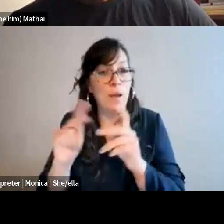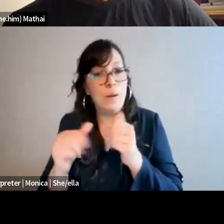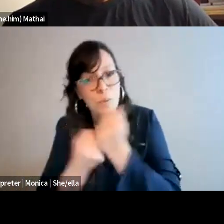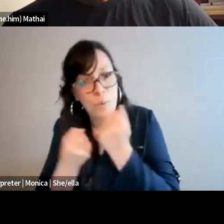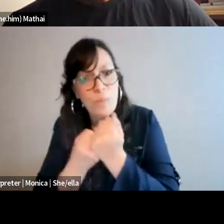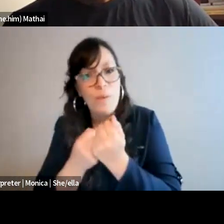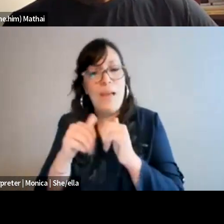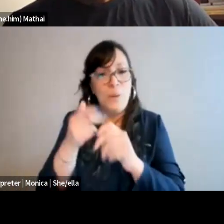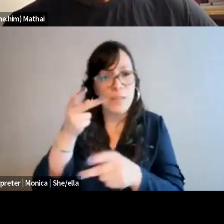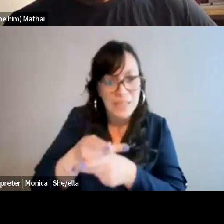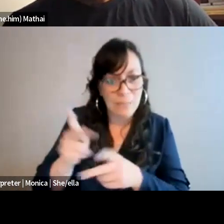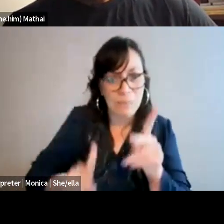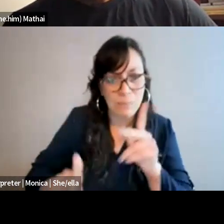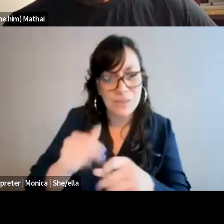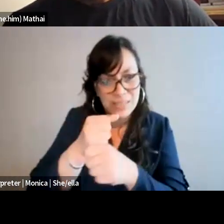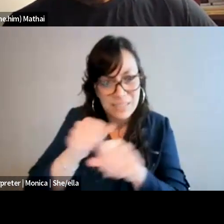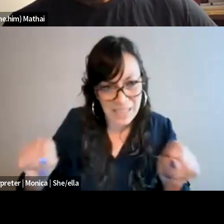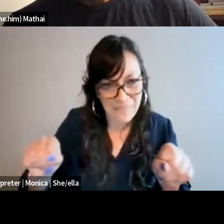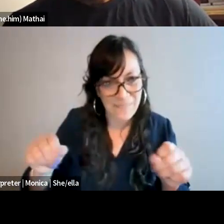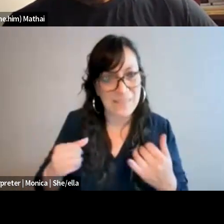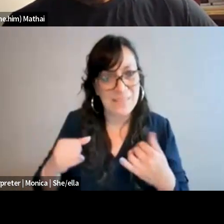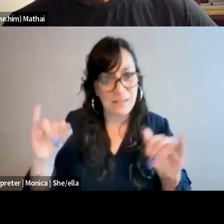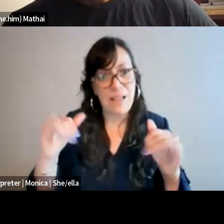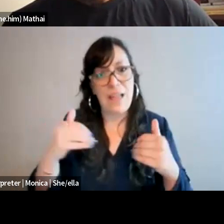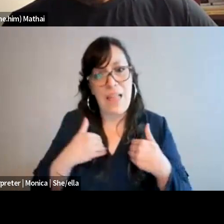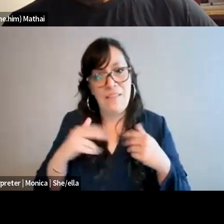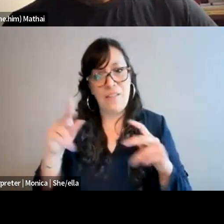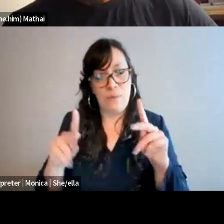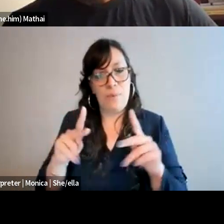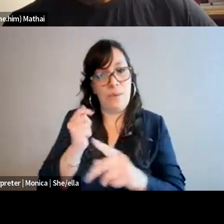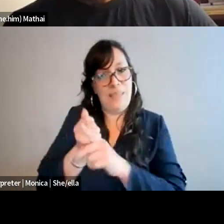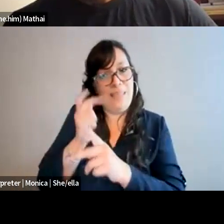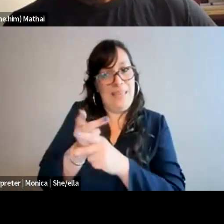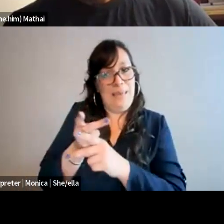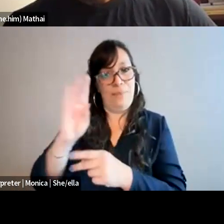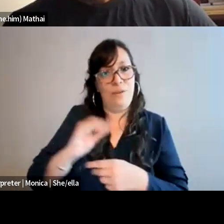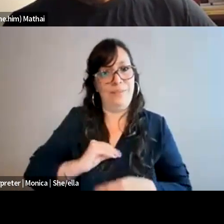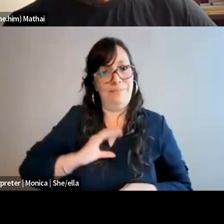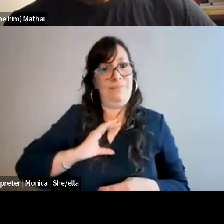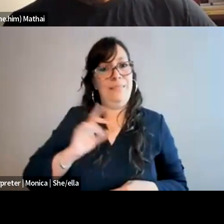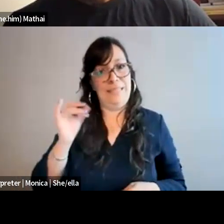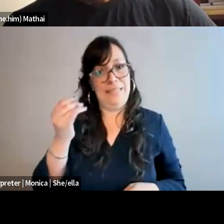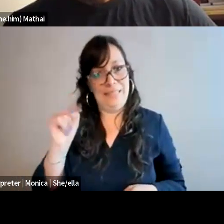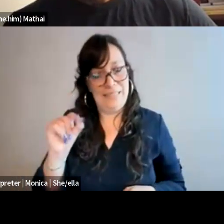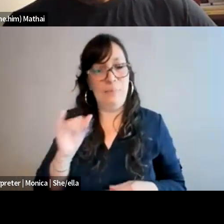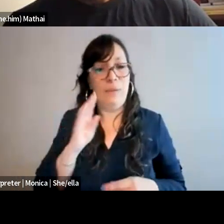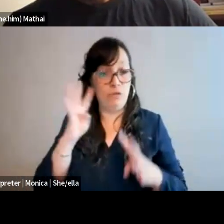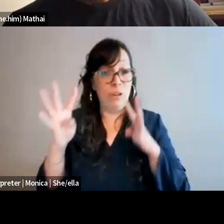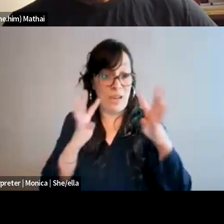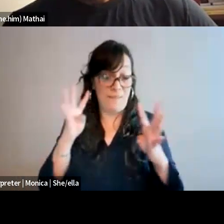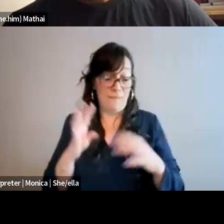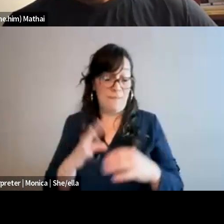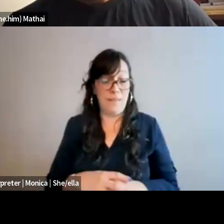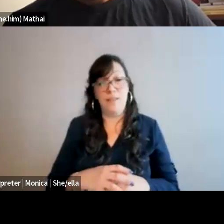how to keep people safe with and still have people have their self-dignity. So I would say, be creative. And you